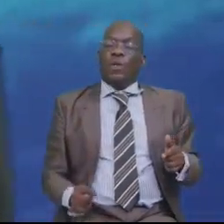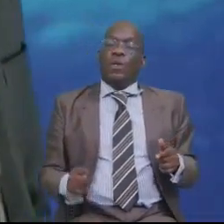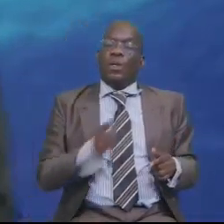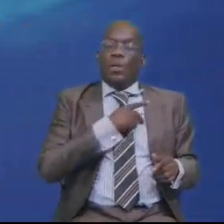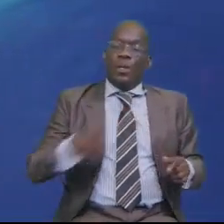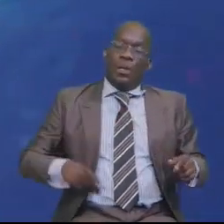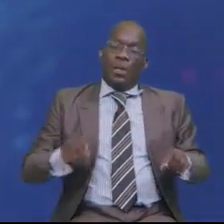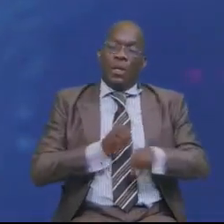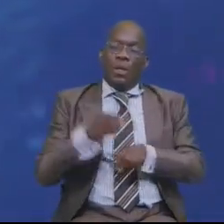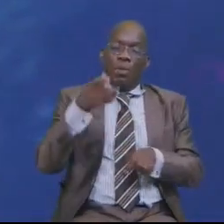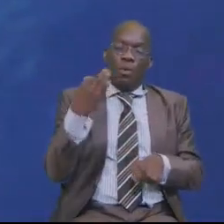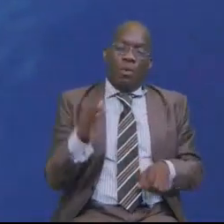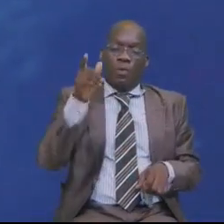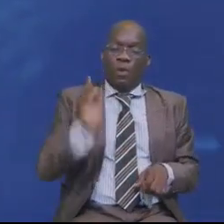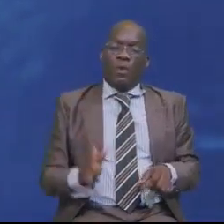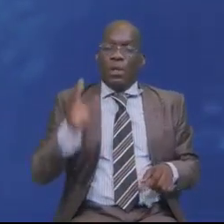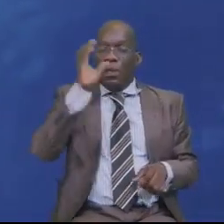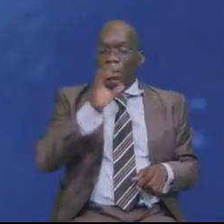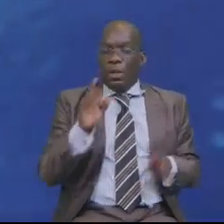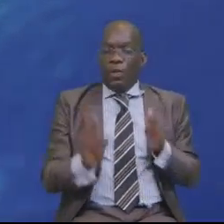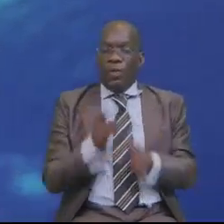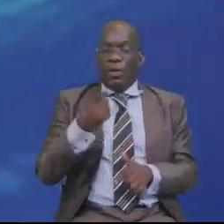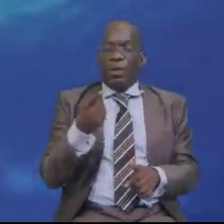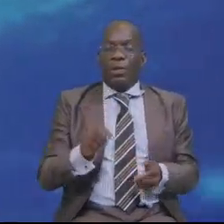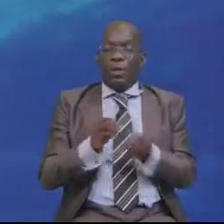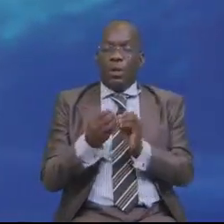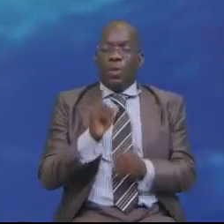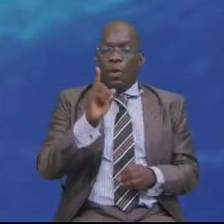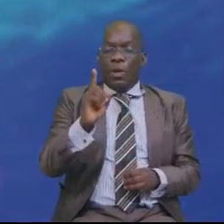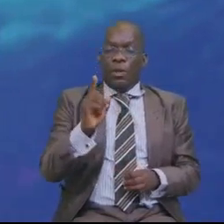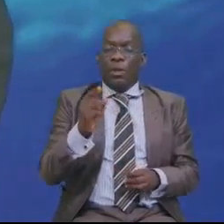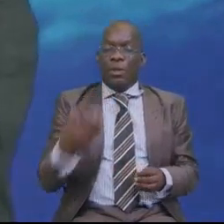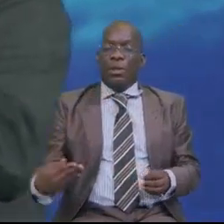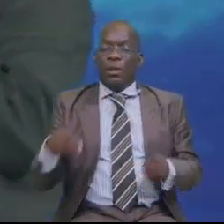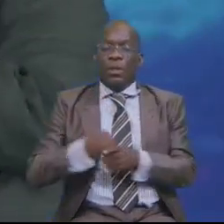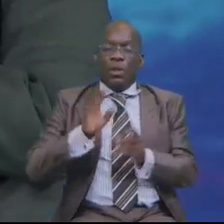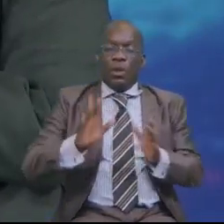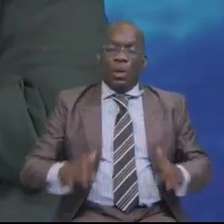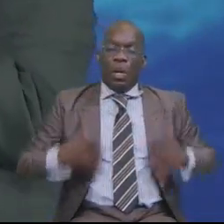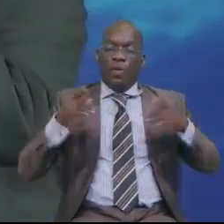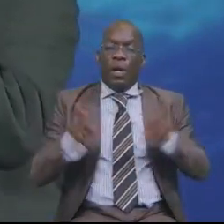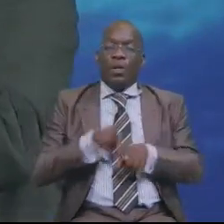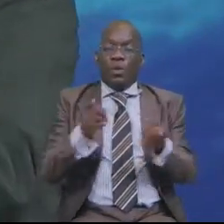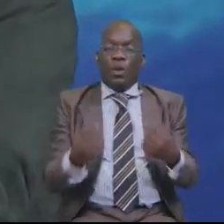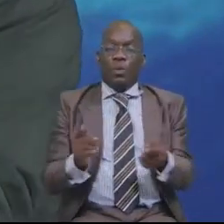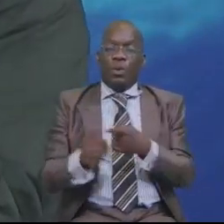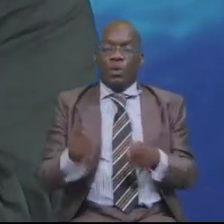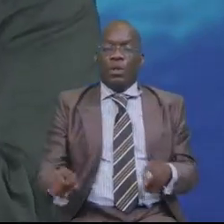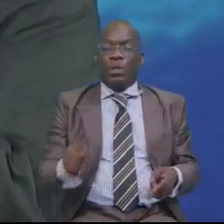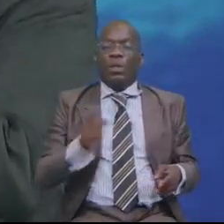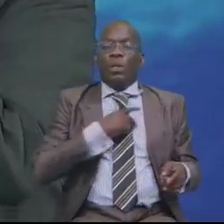God. Seek first. The number one thing in your life as you come into the kingdom is to seek